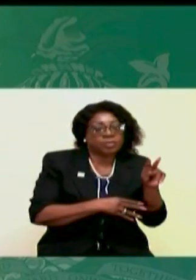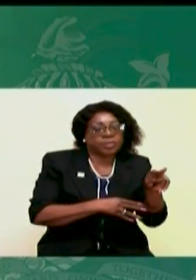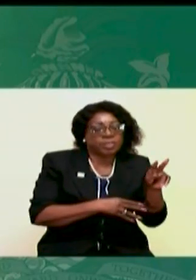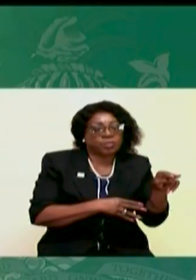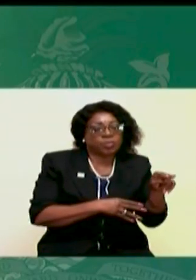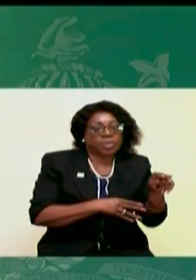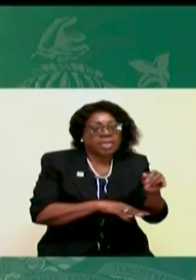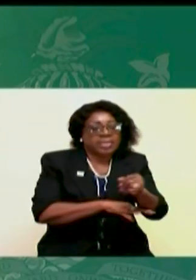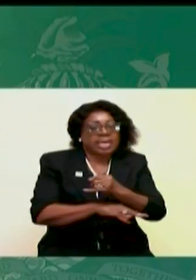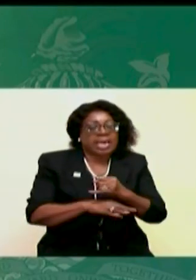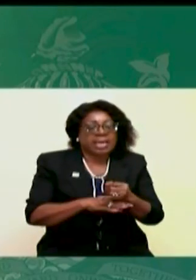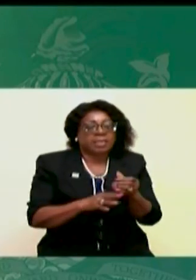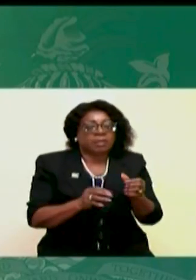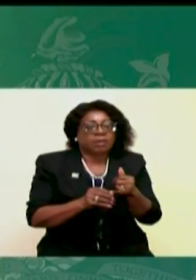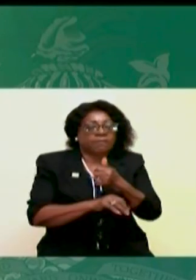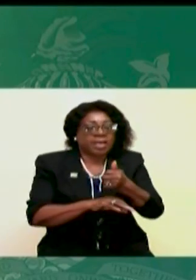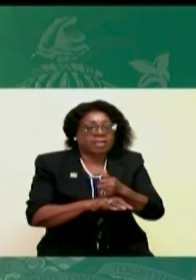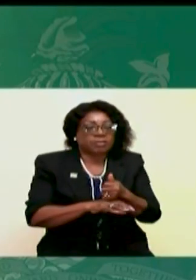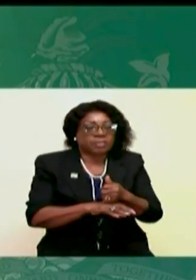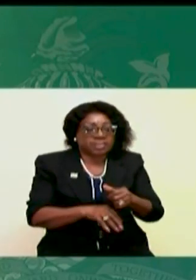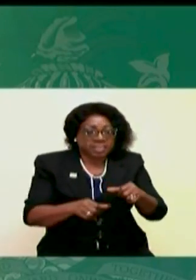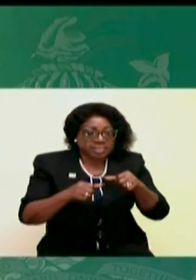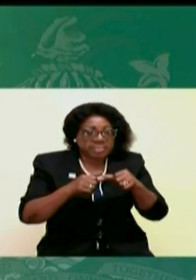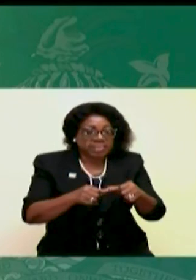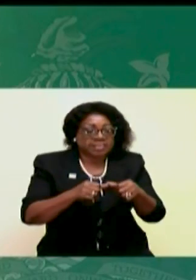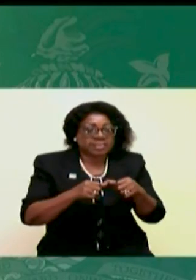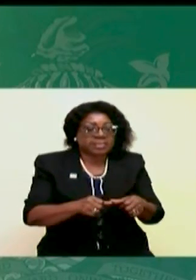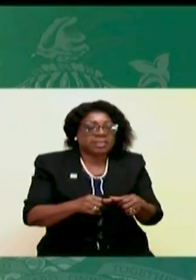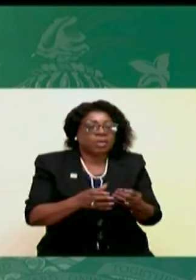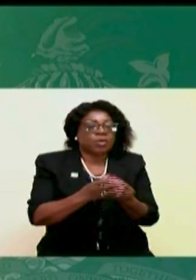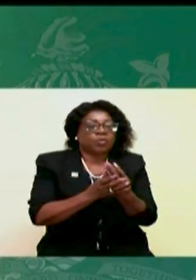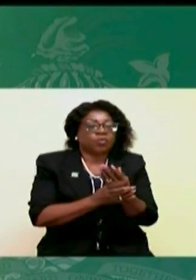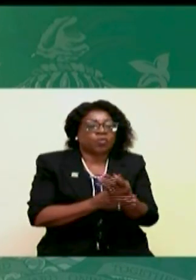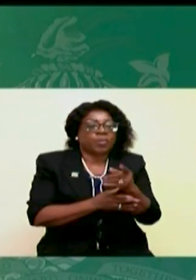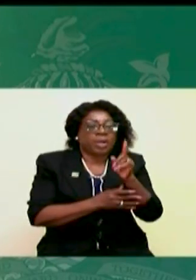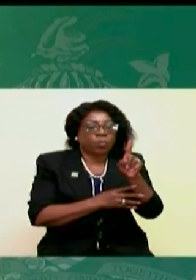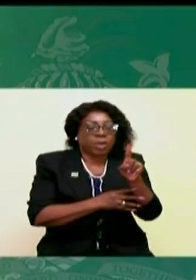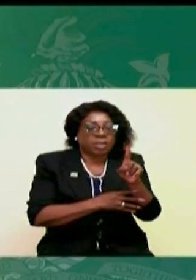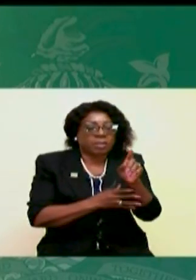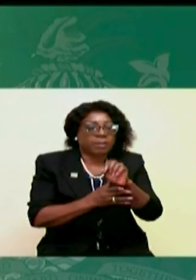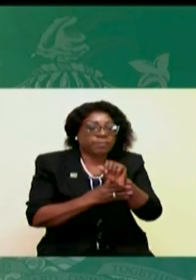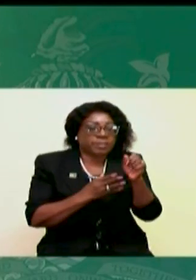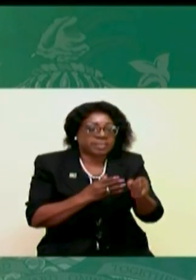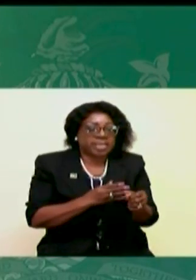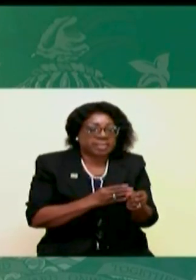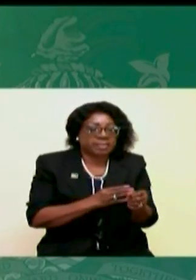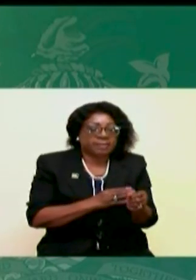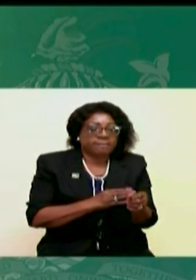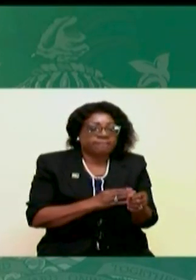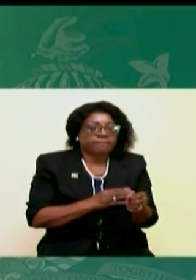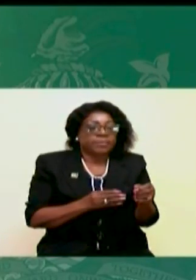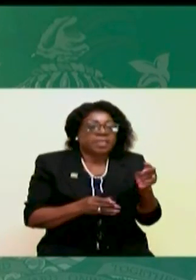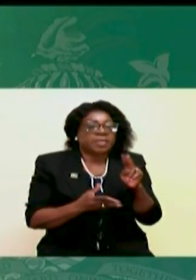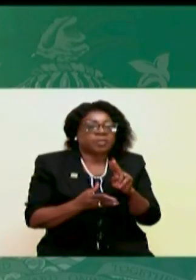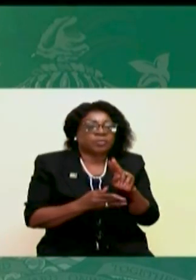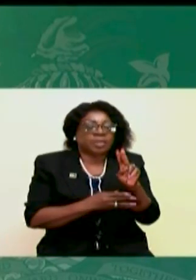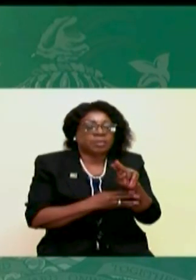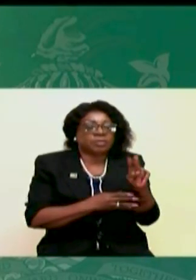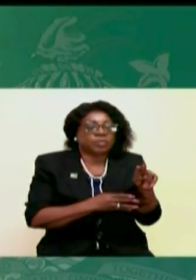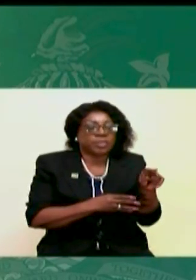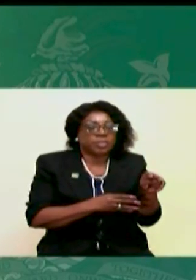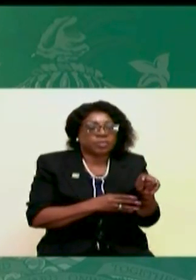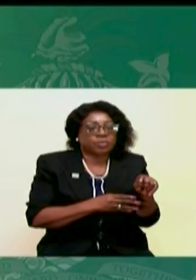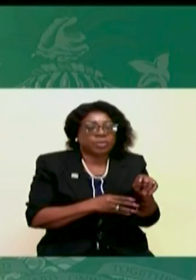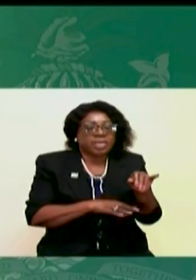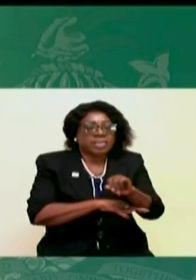of Andras consistently accounted for 1% of the Bahamas' total GDP. However, in 2022,